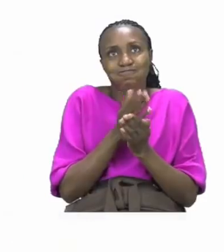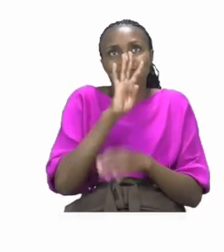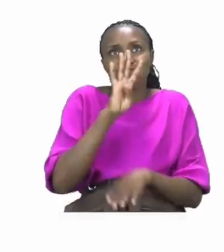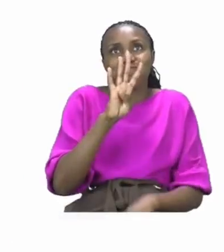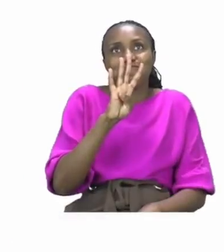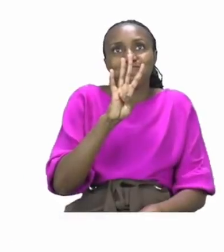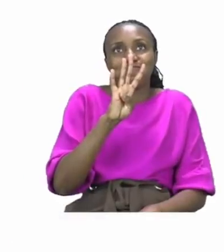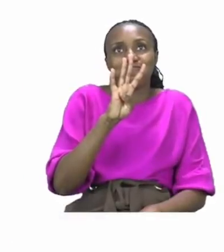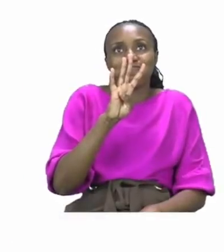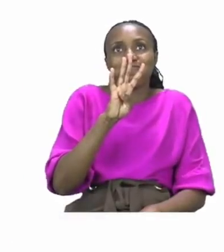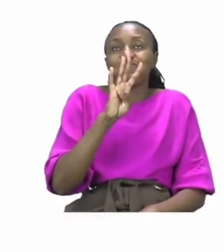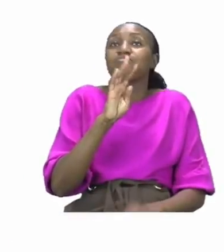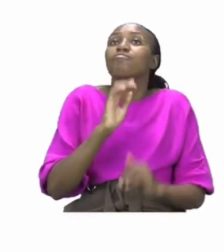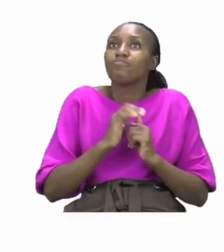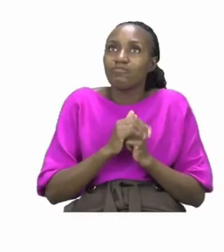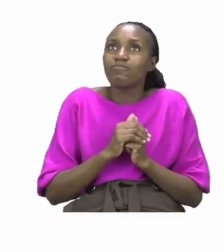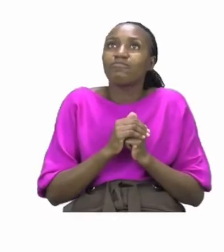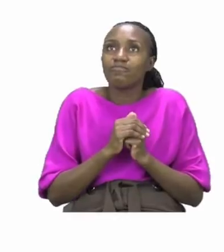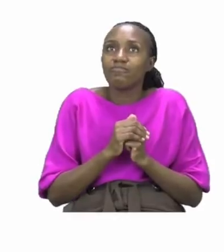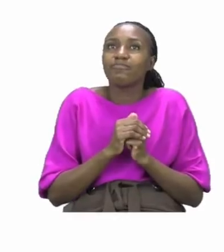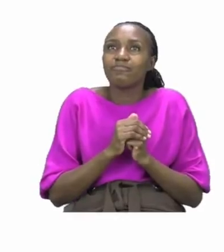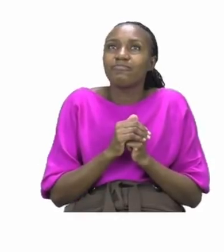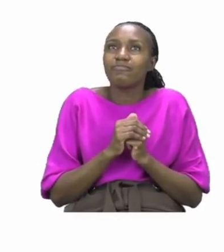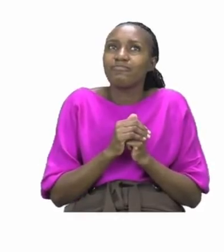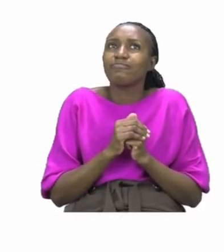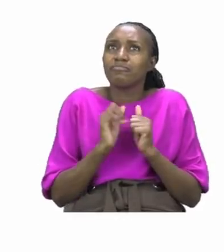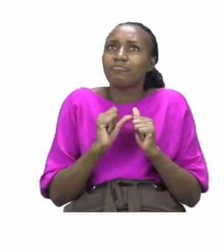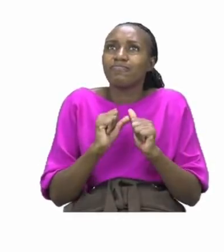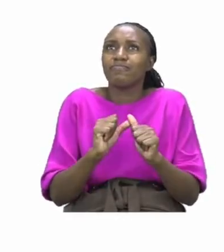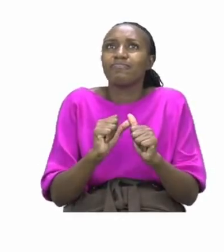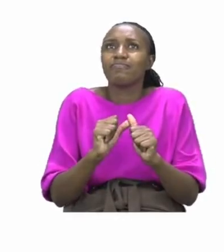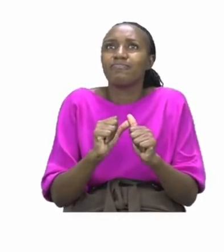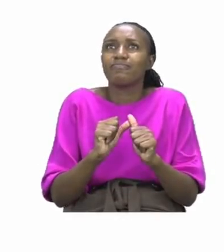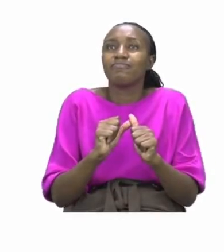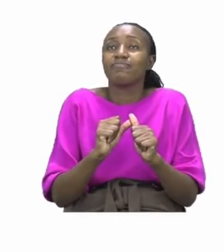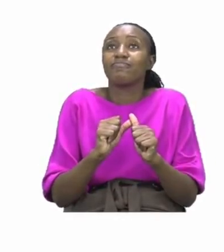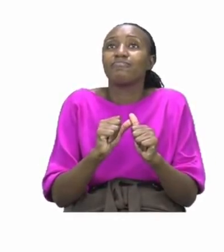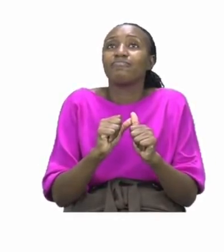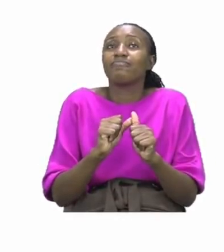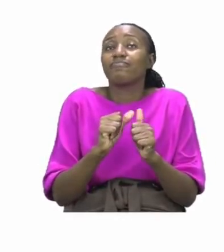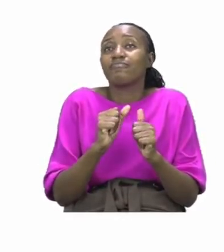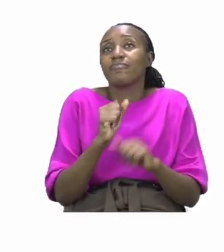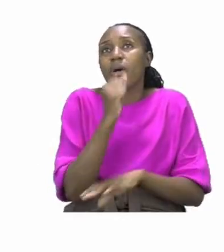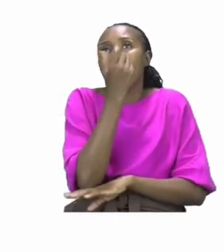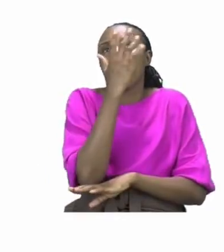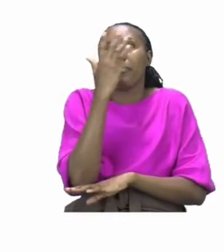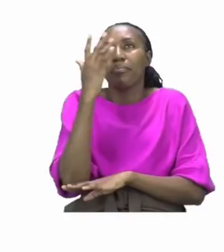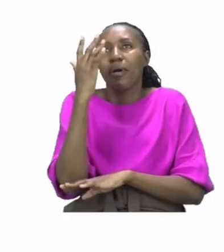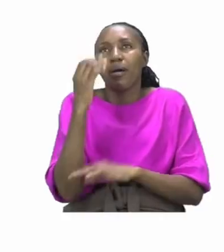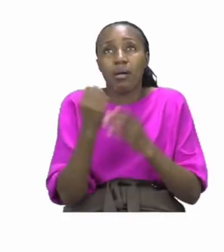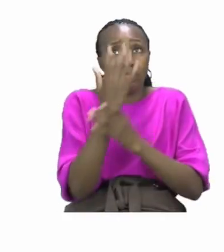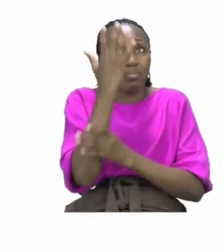4. On page 4, we're continuing with our plants. But now, we're not just going to